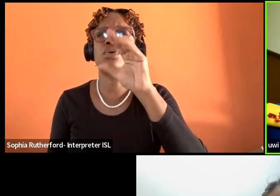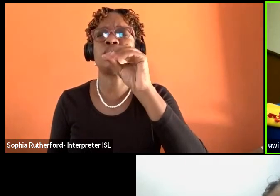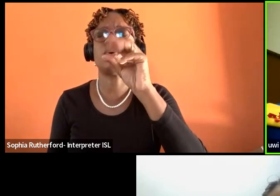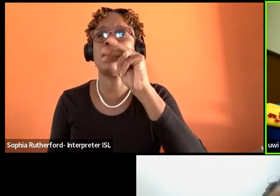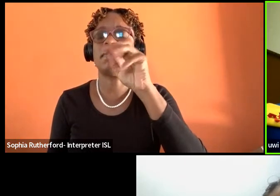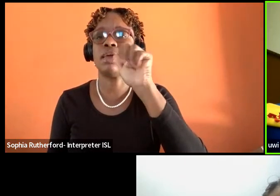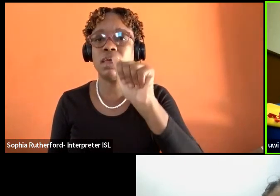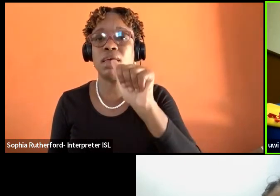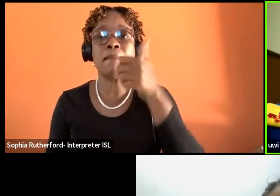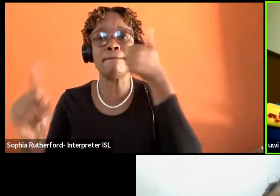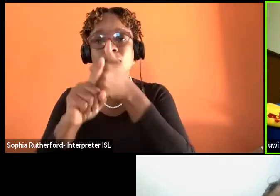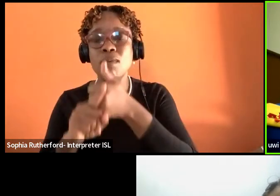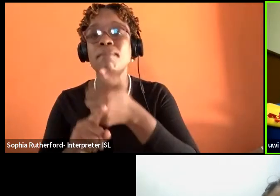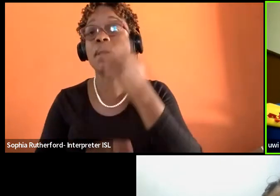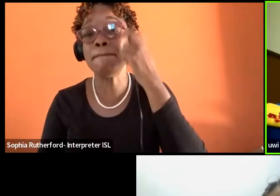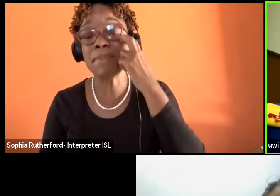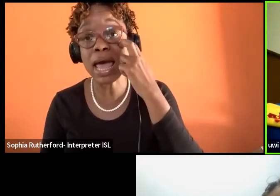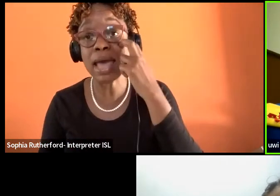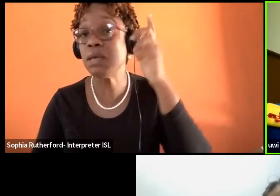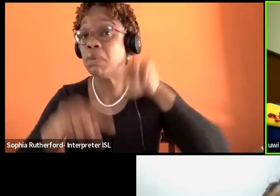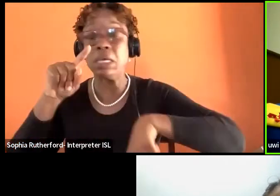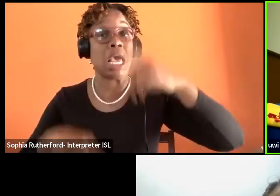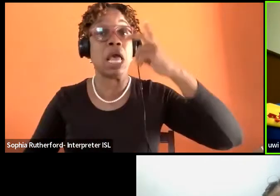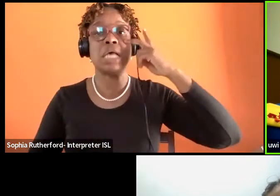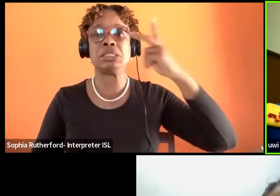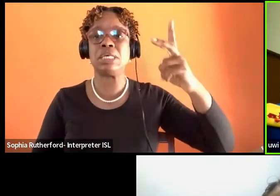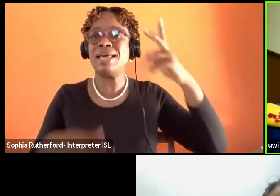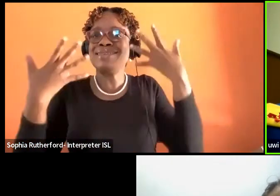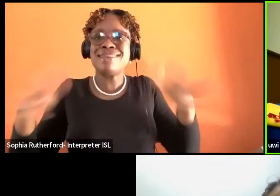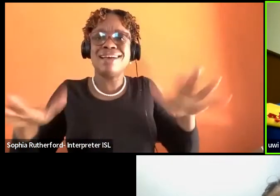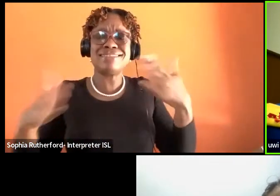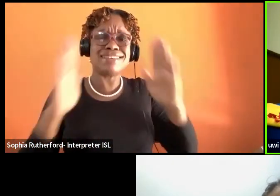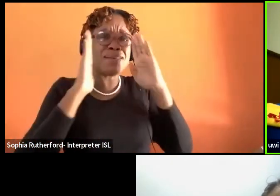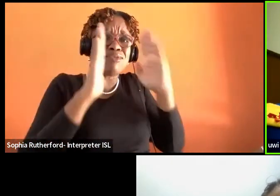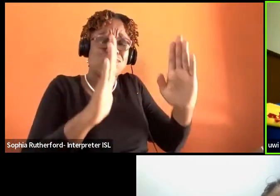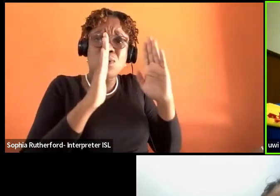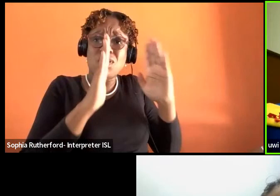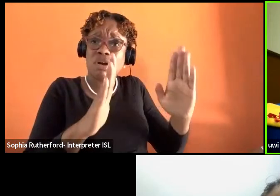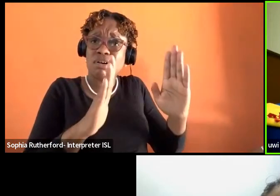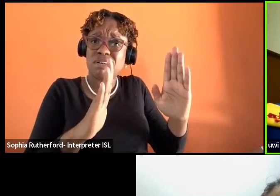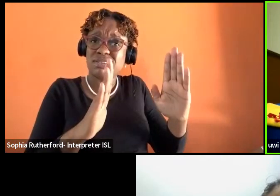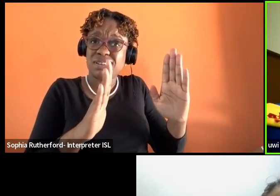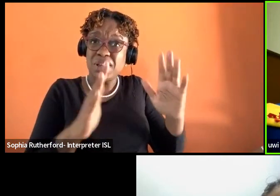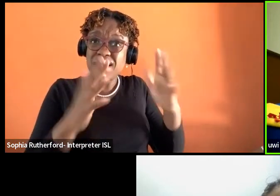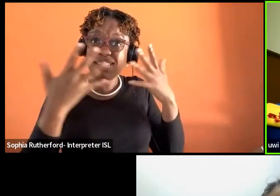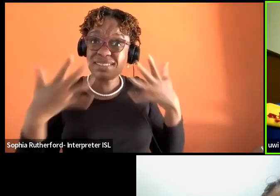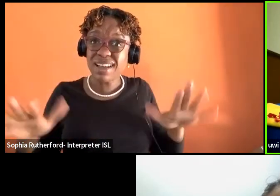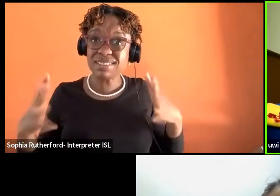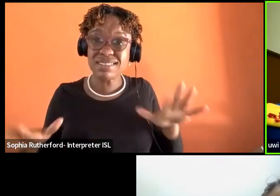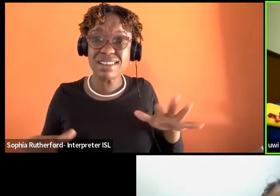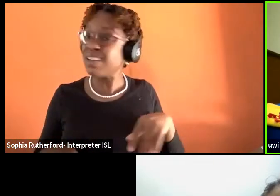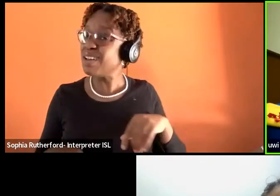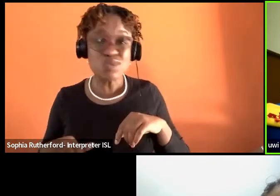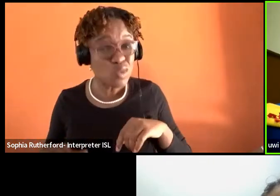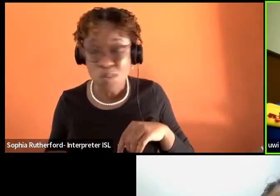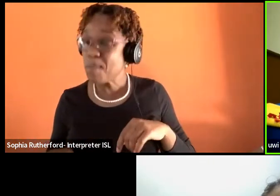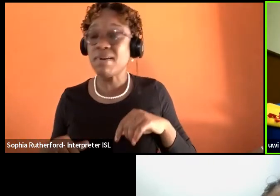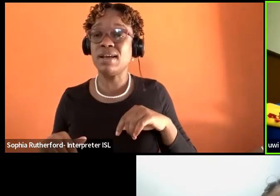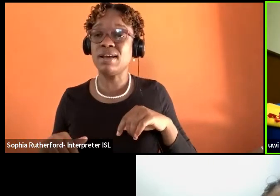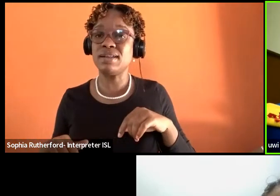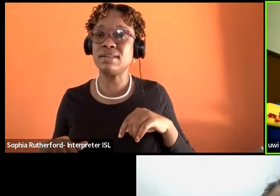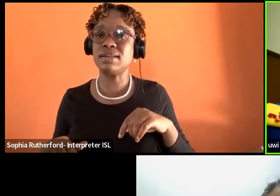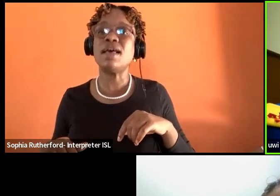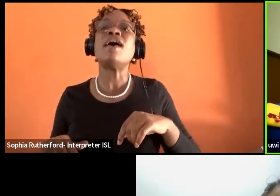see. But notwithstanding us not having a cure for glaucoma, Floyd Morris